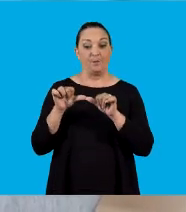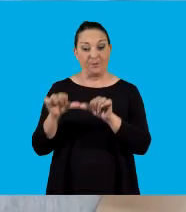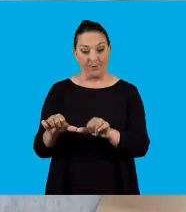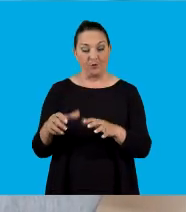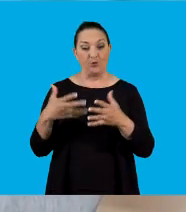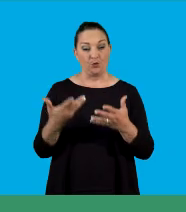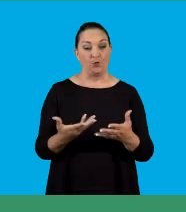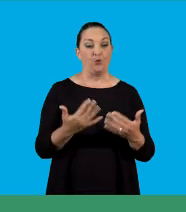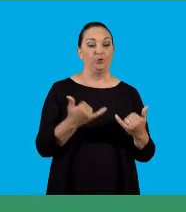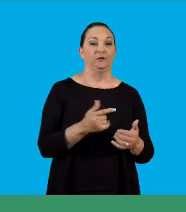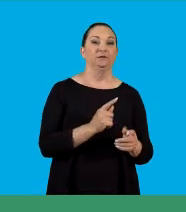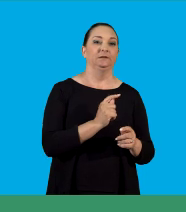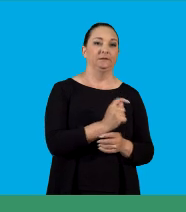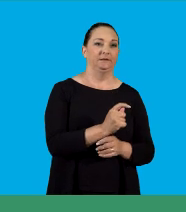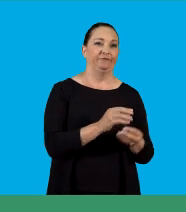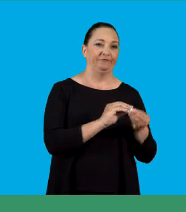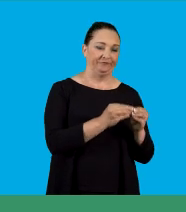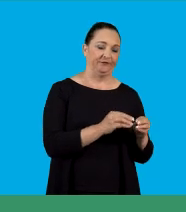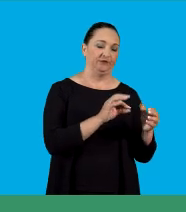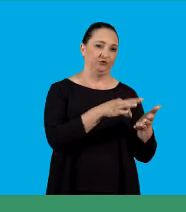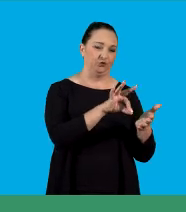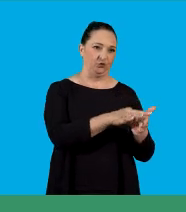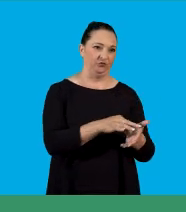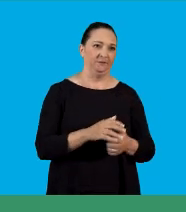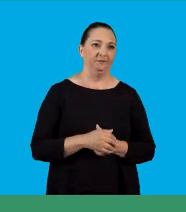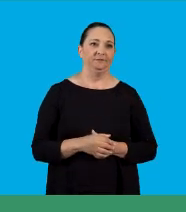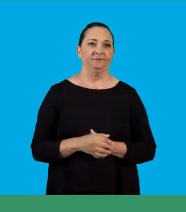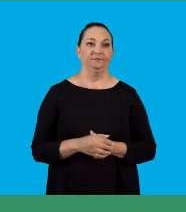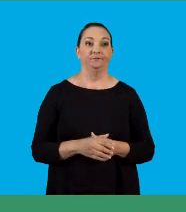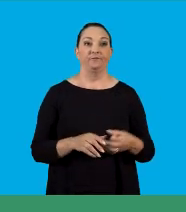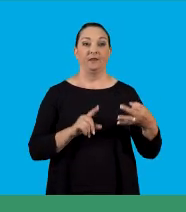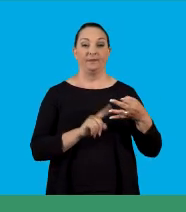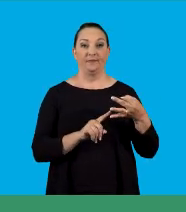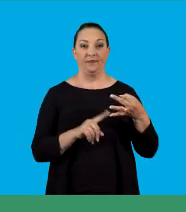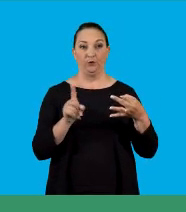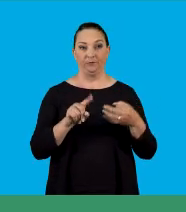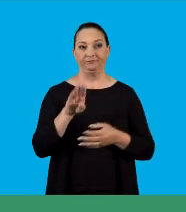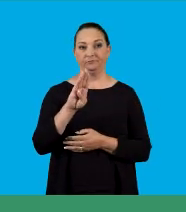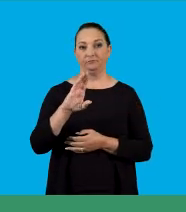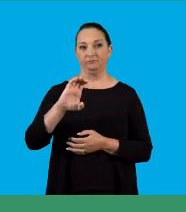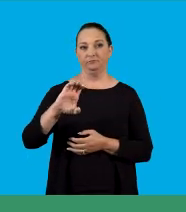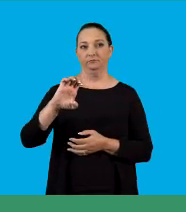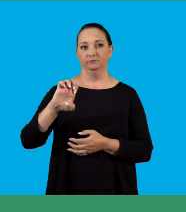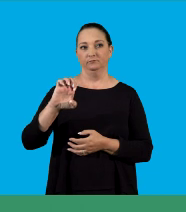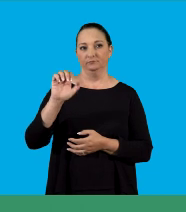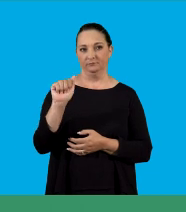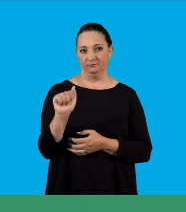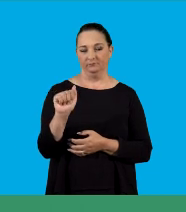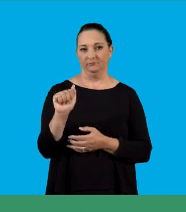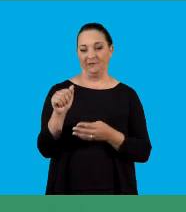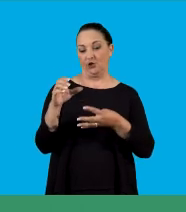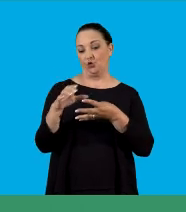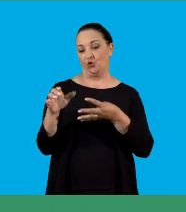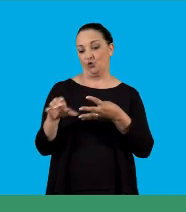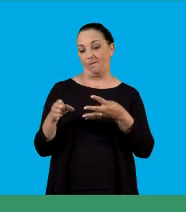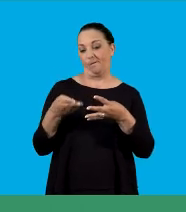on a fixed contract. Then you go to the third one. The third one says the BCA sets out conditions